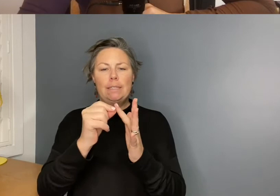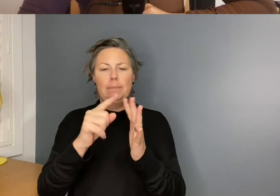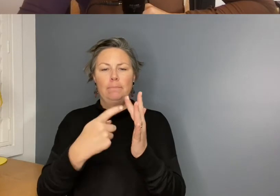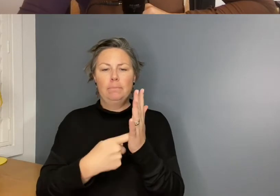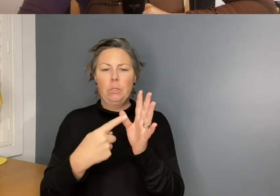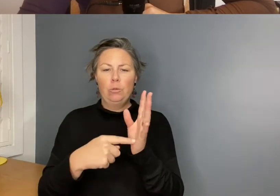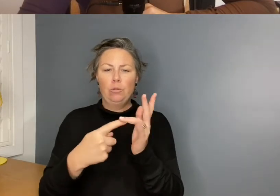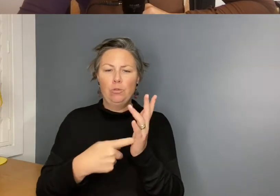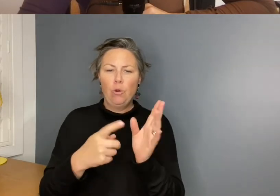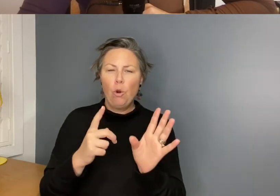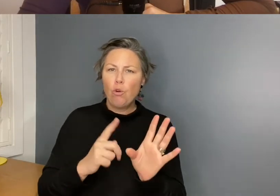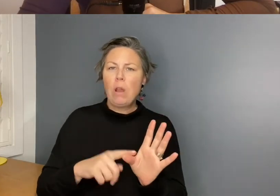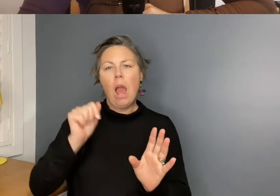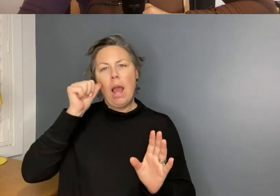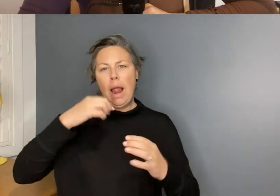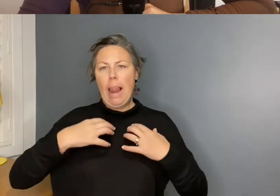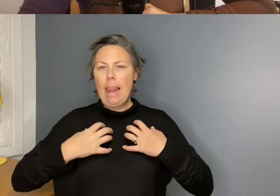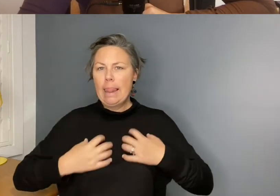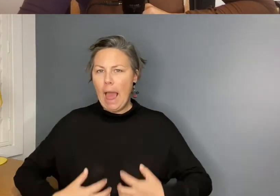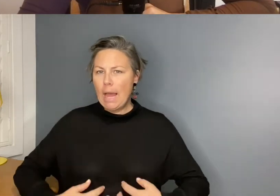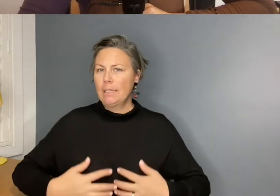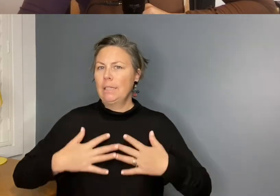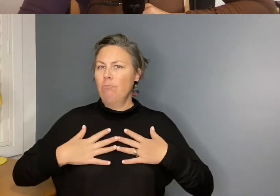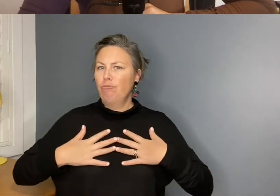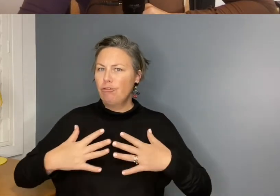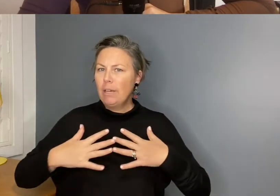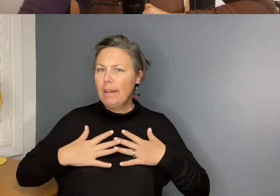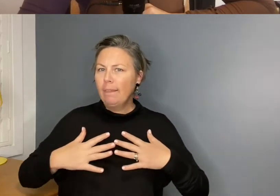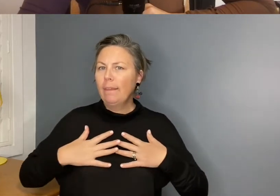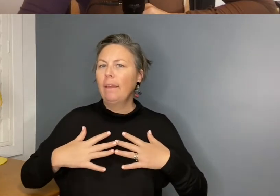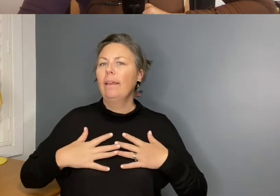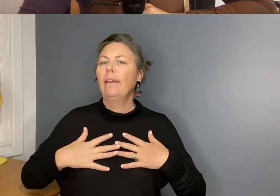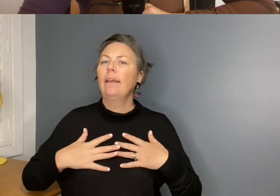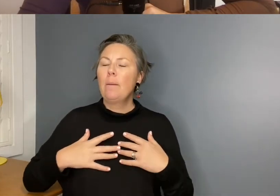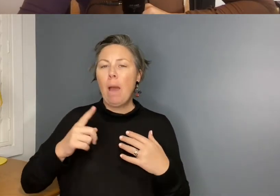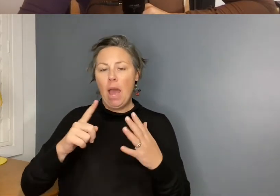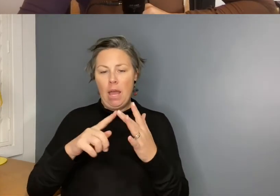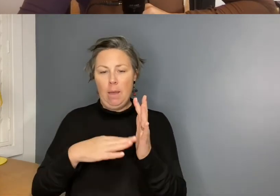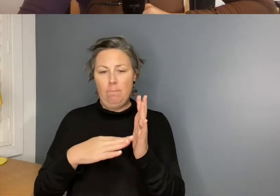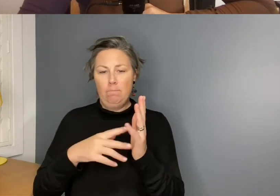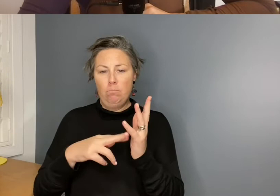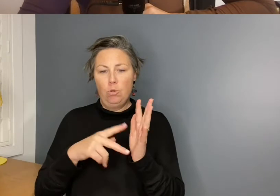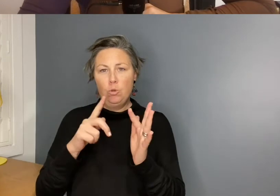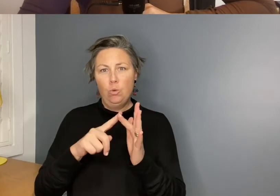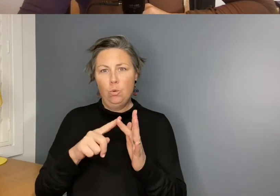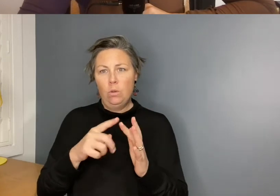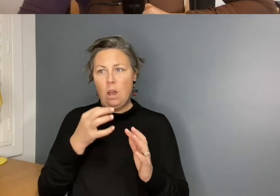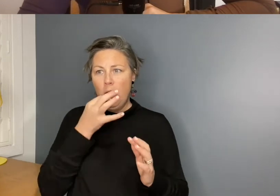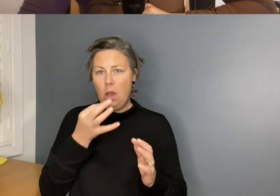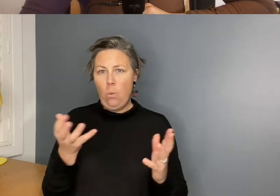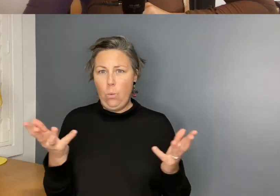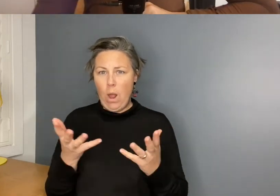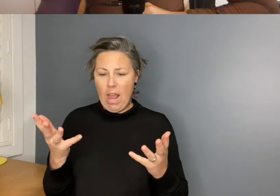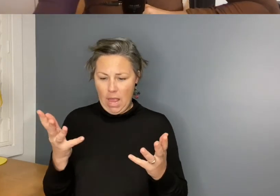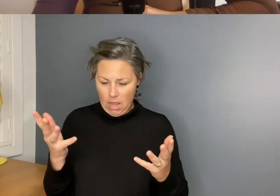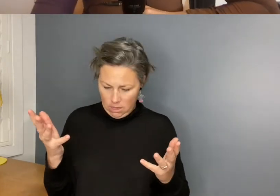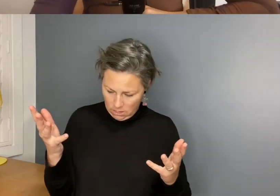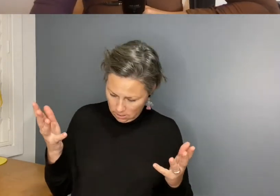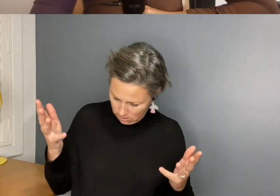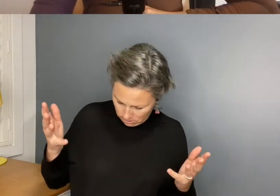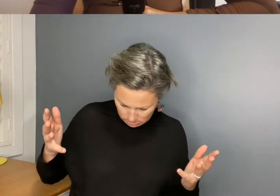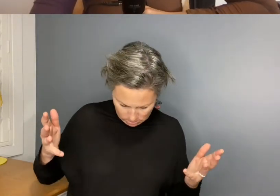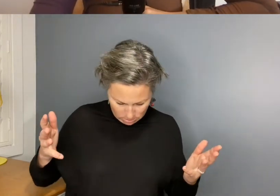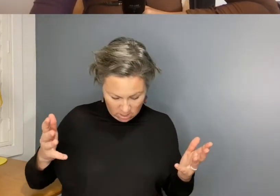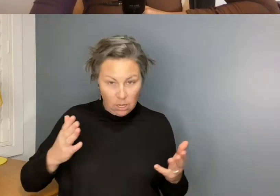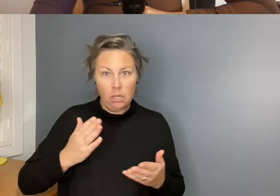lungs. But if you ask someone, where's your immune system? What's the answer? Mm. It's almost a mythical